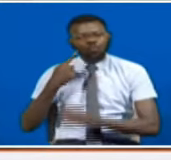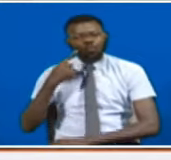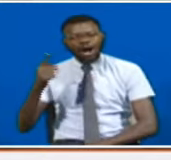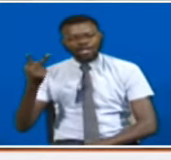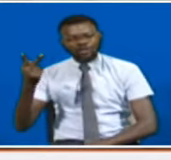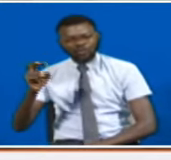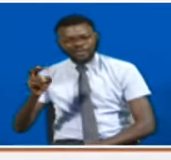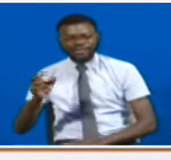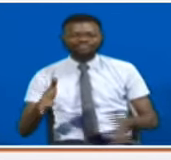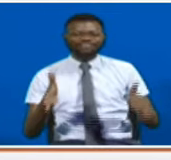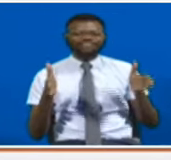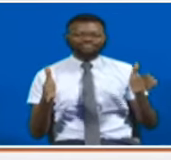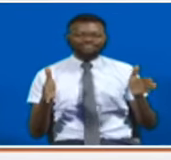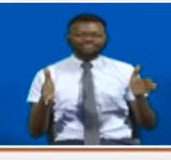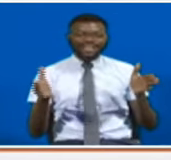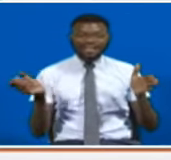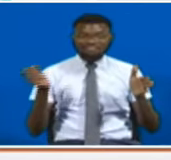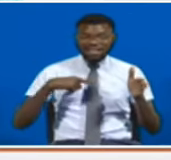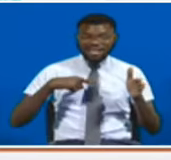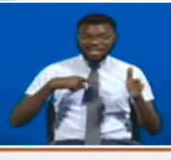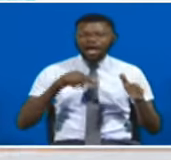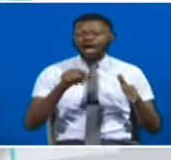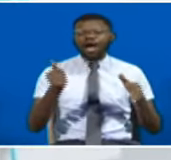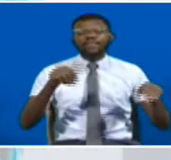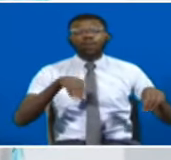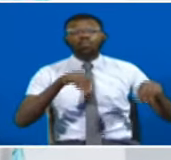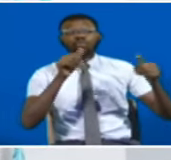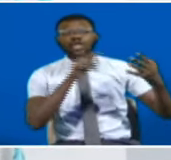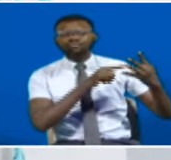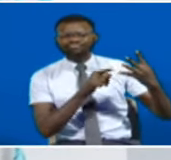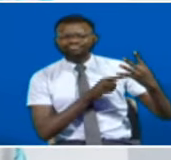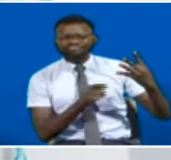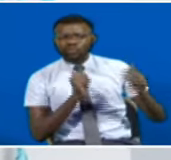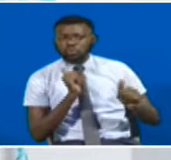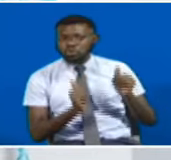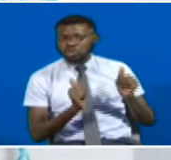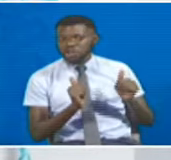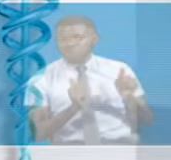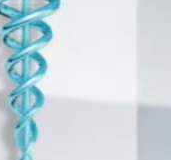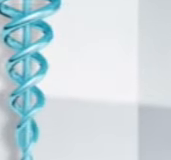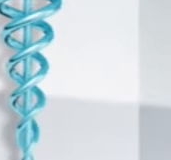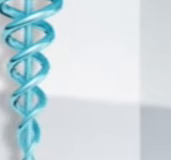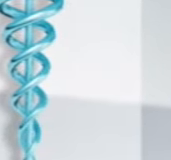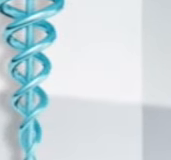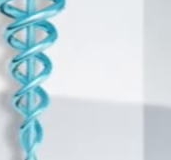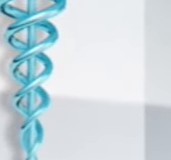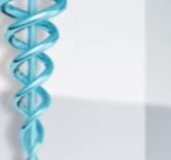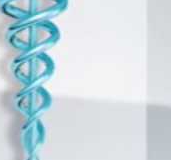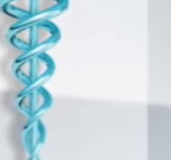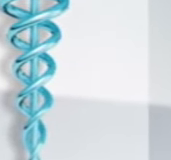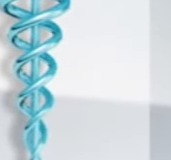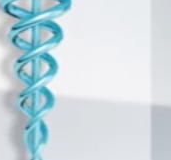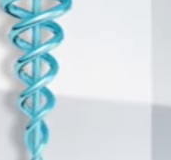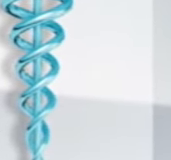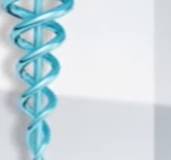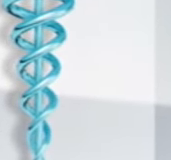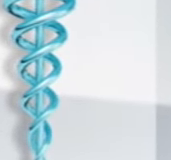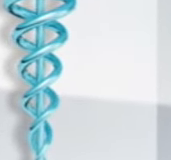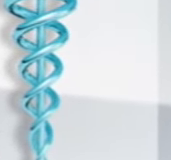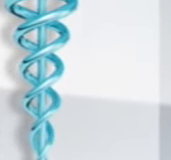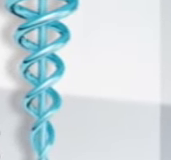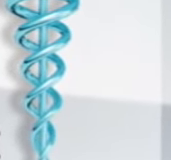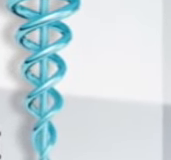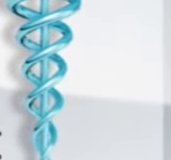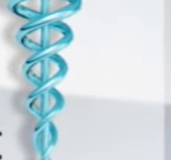576,120 shillings per month. Some of the qualifications for the position requires the applicant to be a medical practitioner registered by the